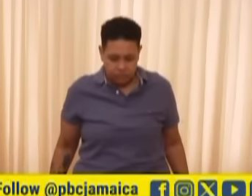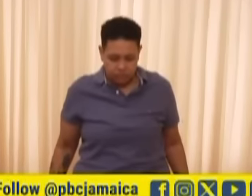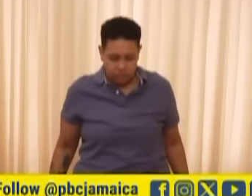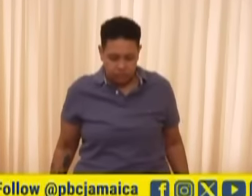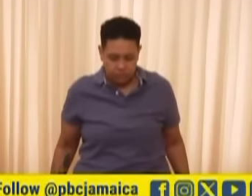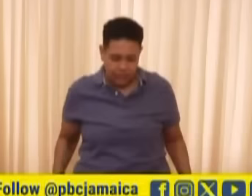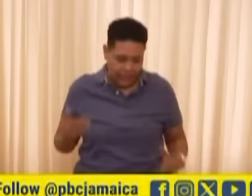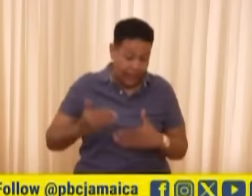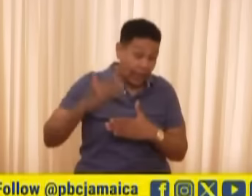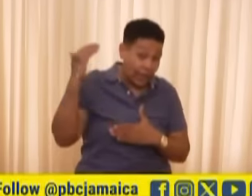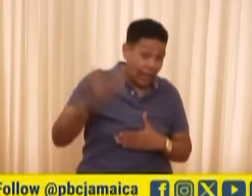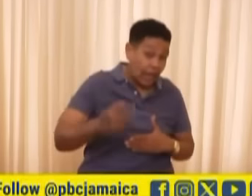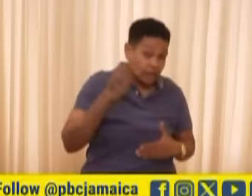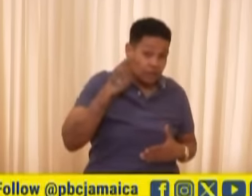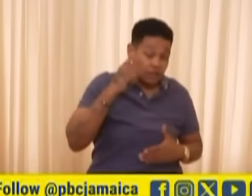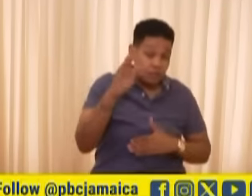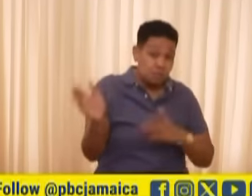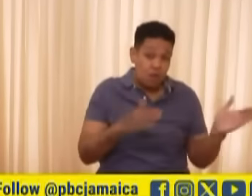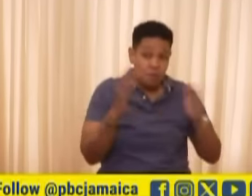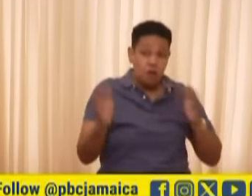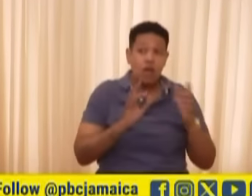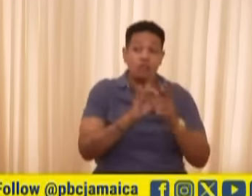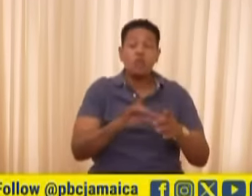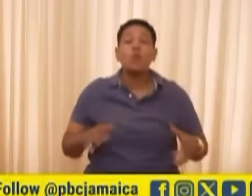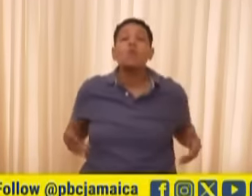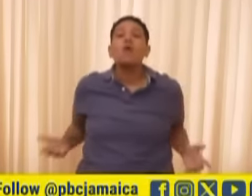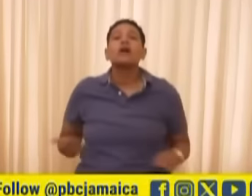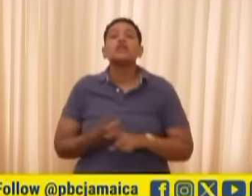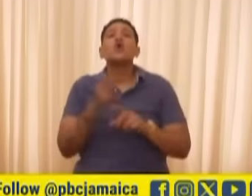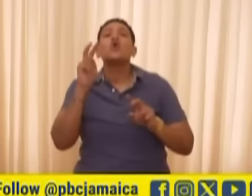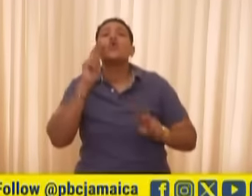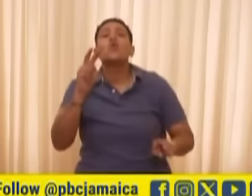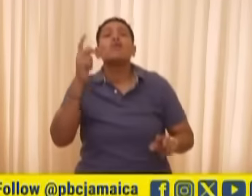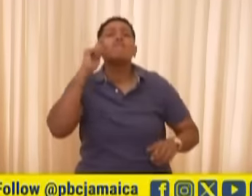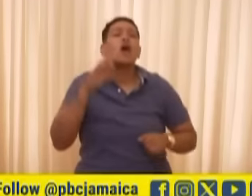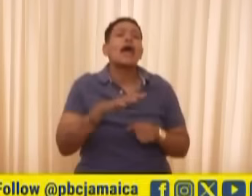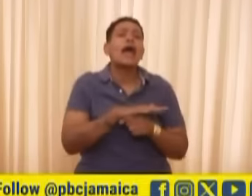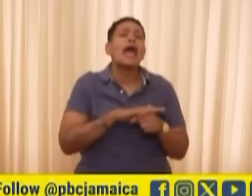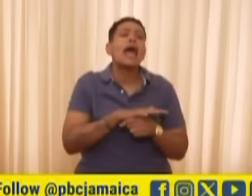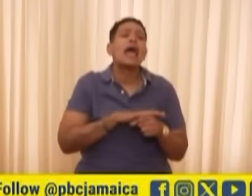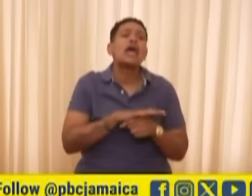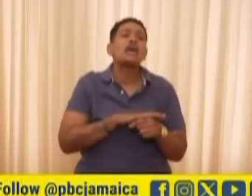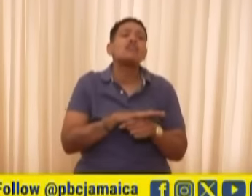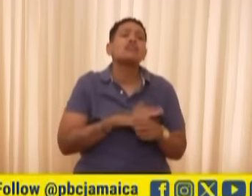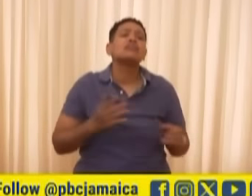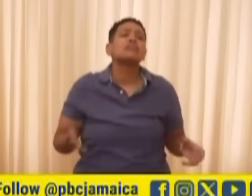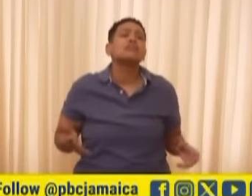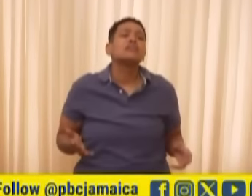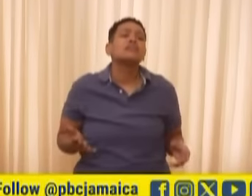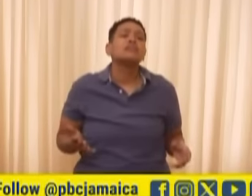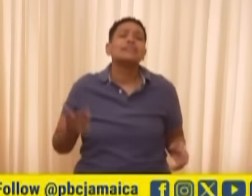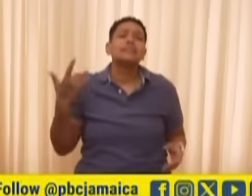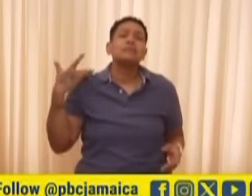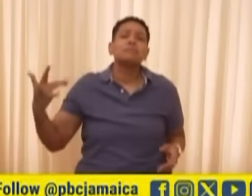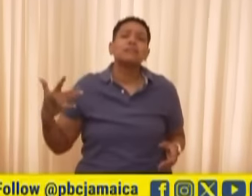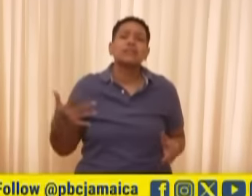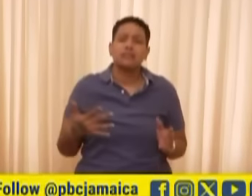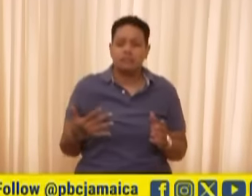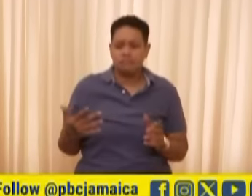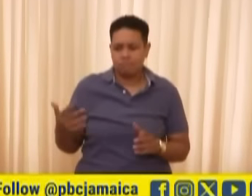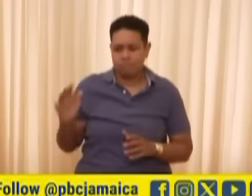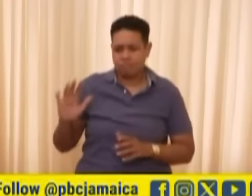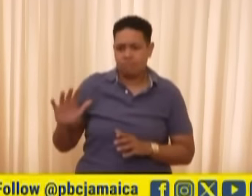of preparation would be to look for areas that are vulnerable to